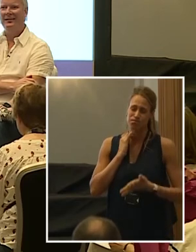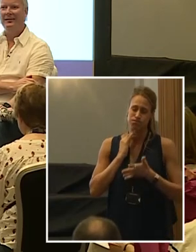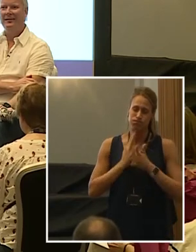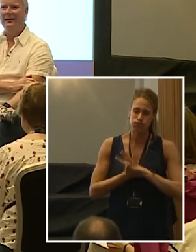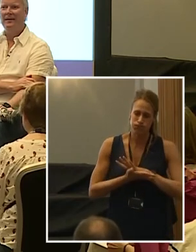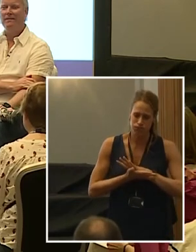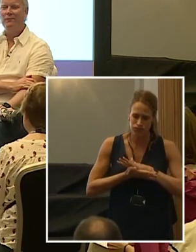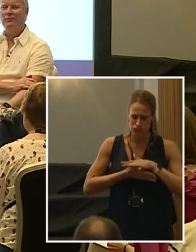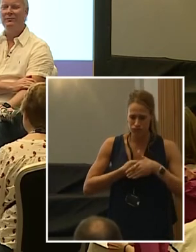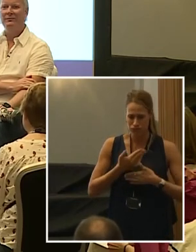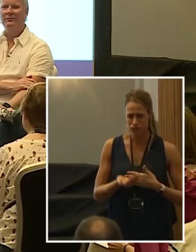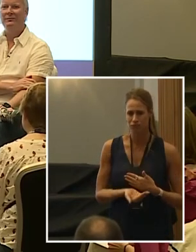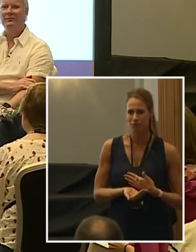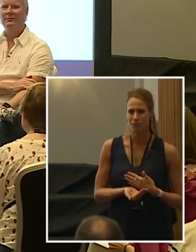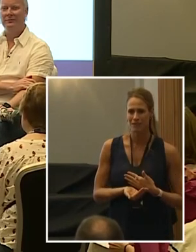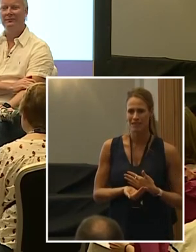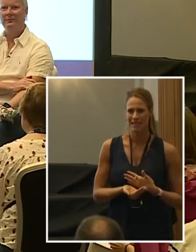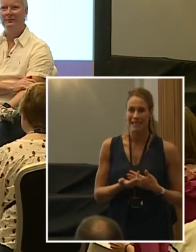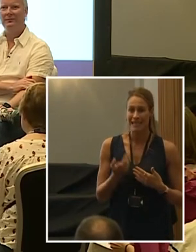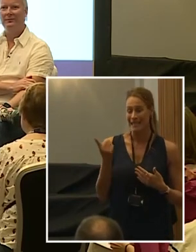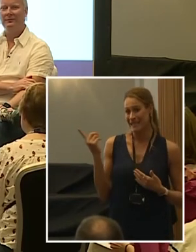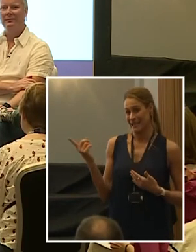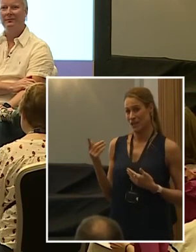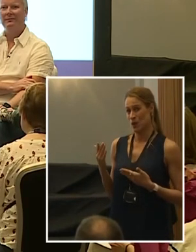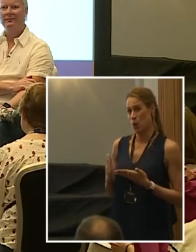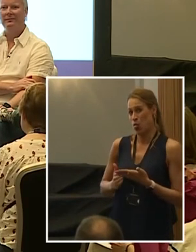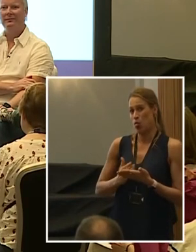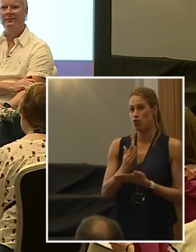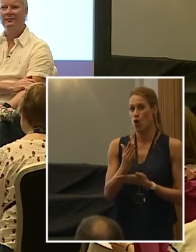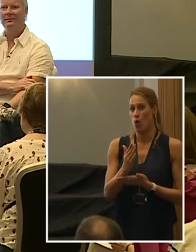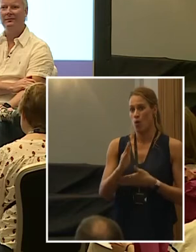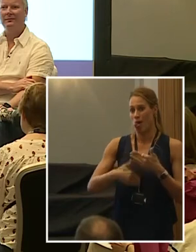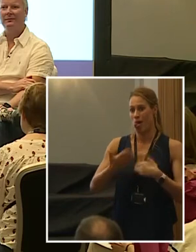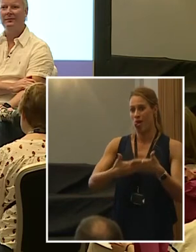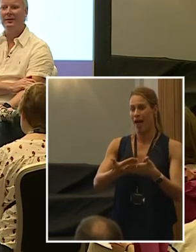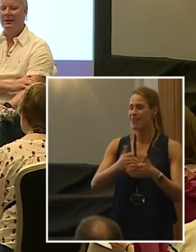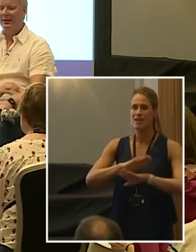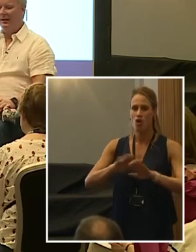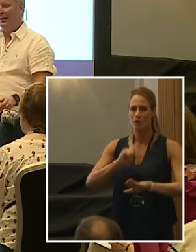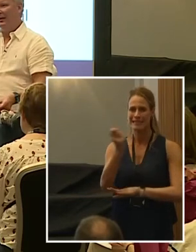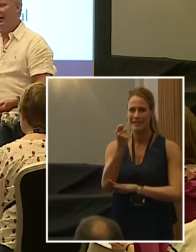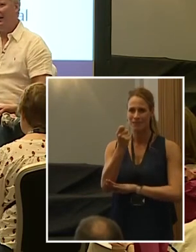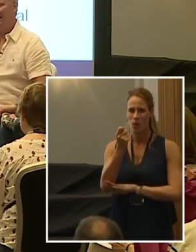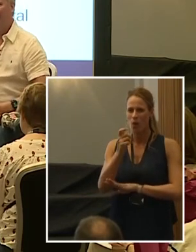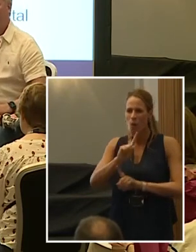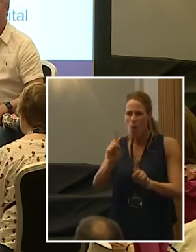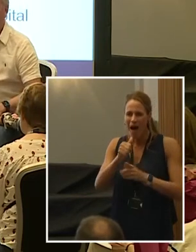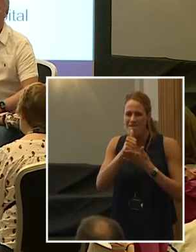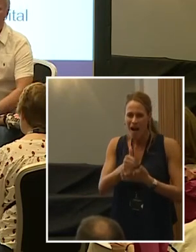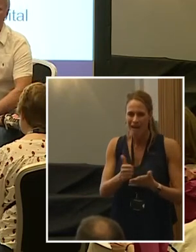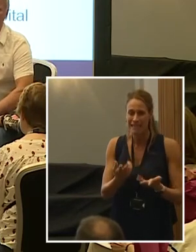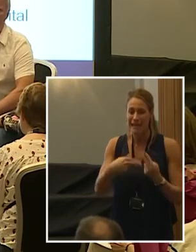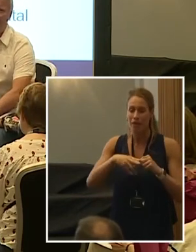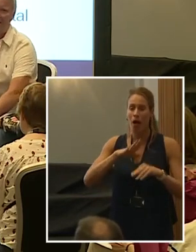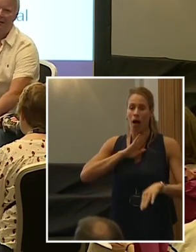the trials were going? Because if someone's embarking on what you've gone through and they're not successful, what advice would you give them if they were absolutely devastated that they